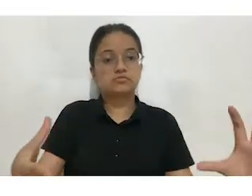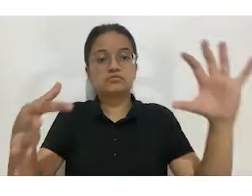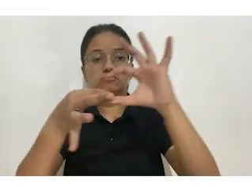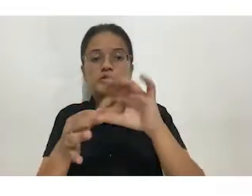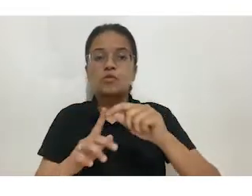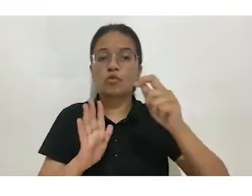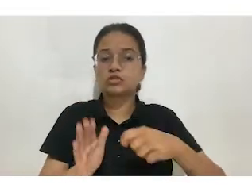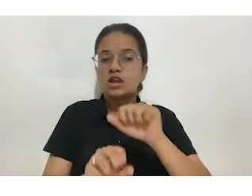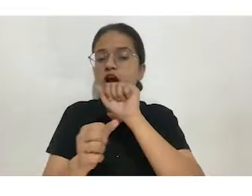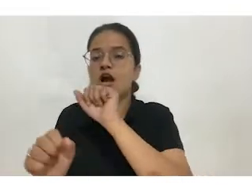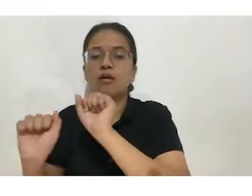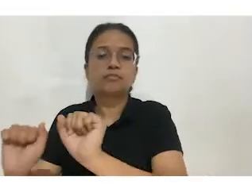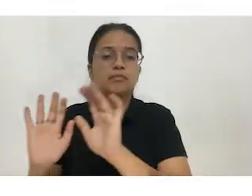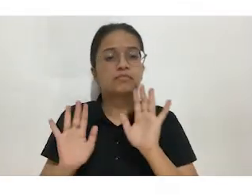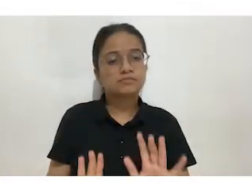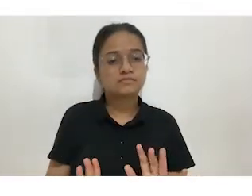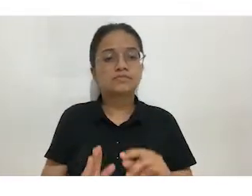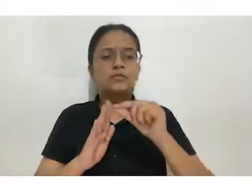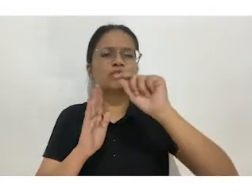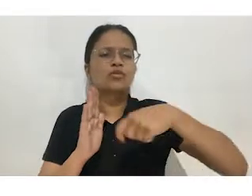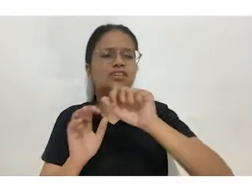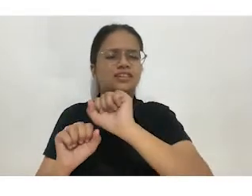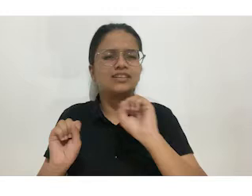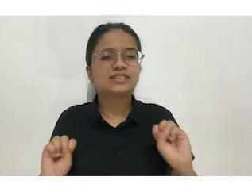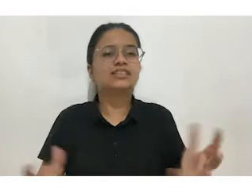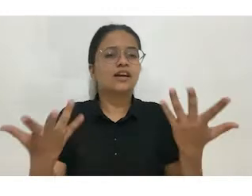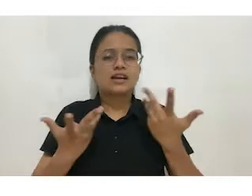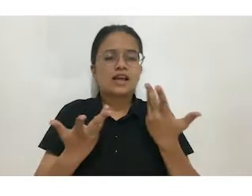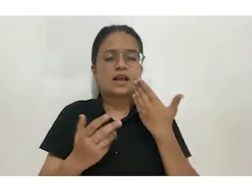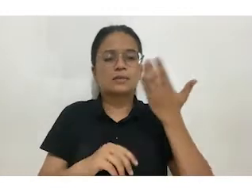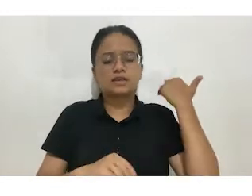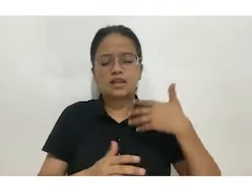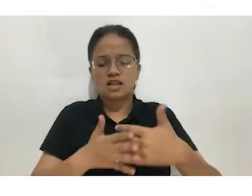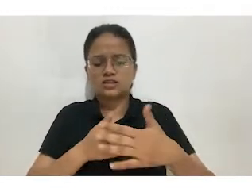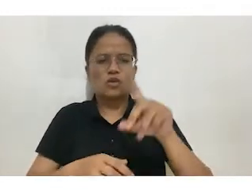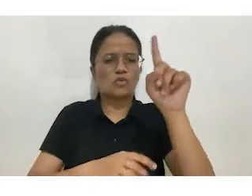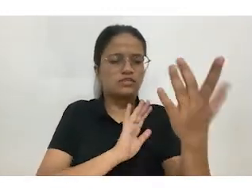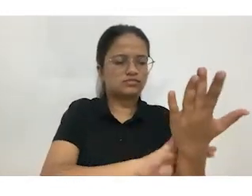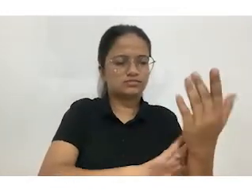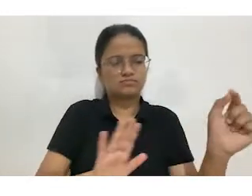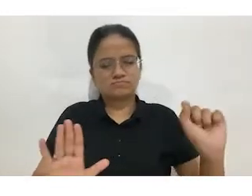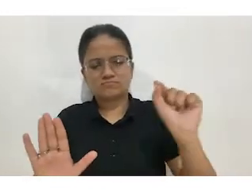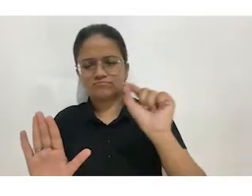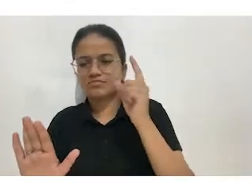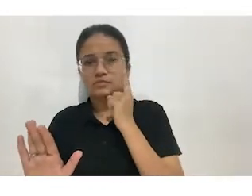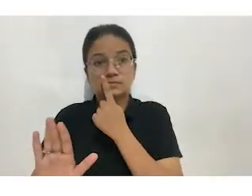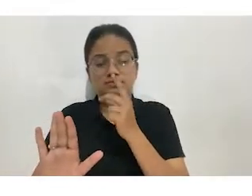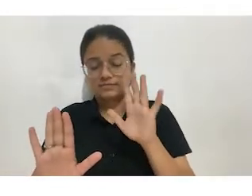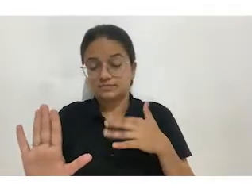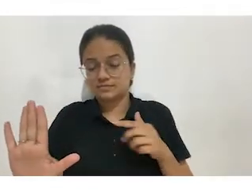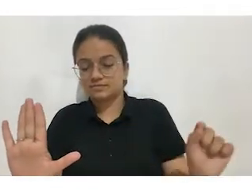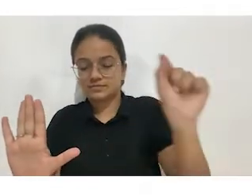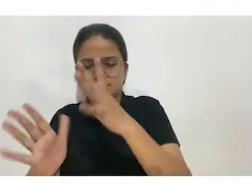the project than having a signature style. The project actually began from there. On one hand, it grabs